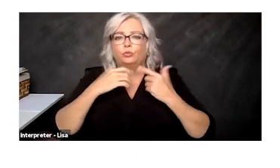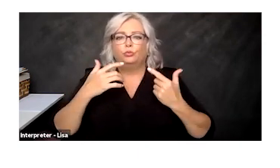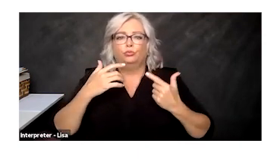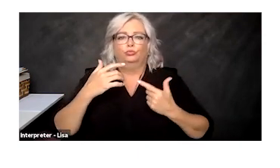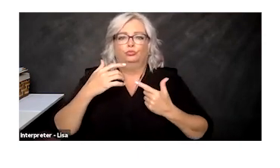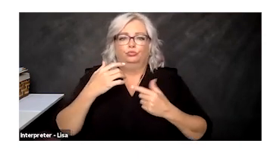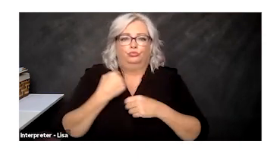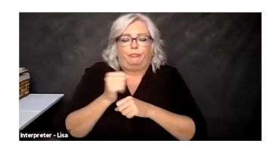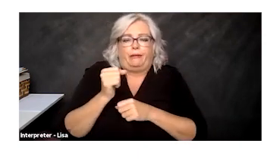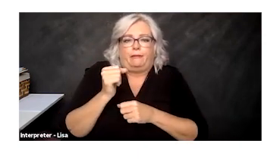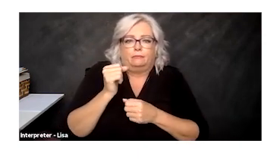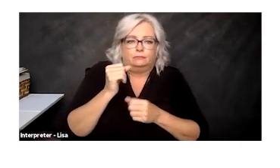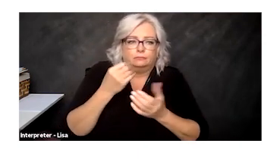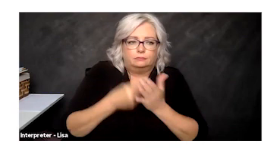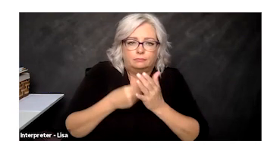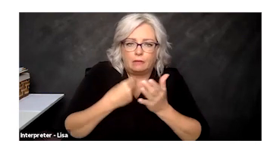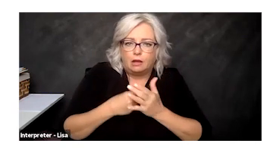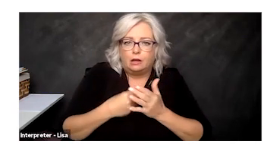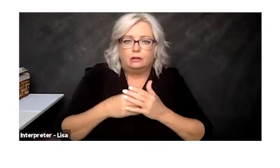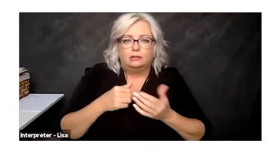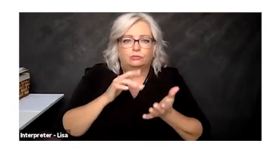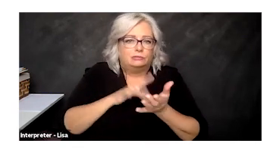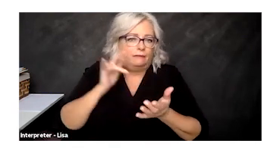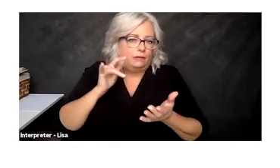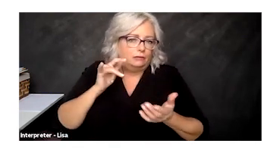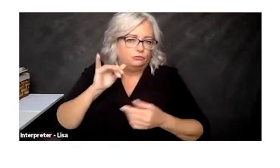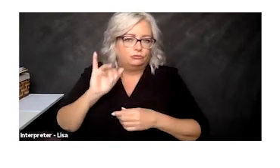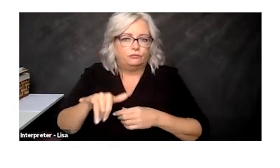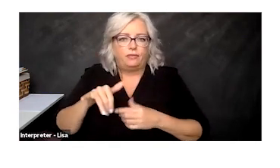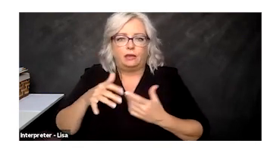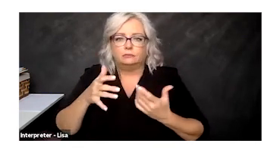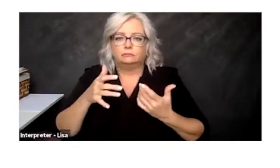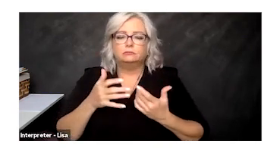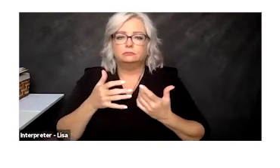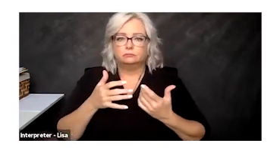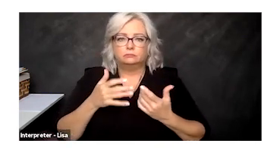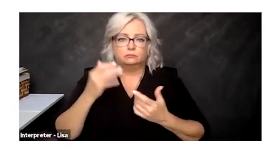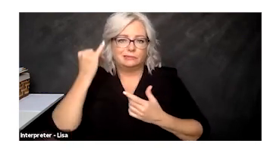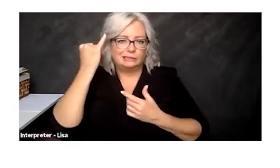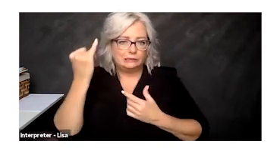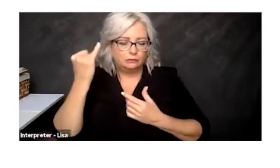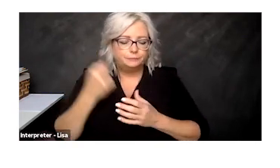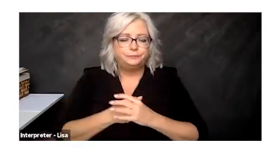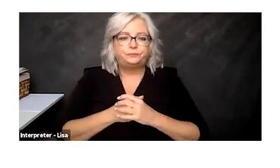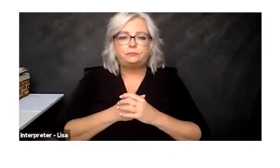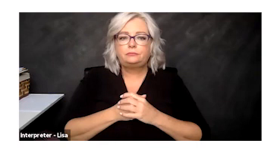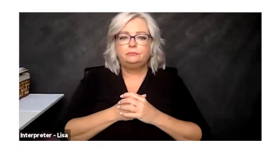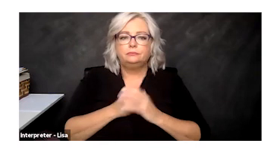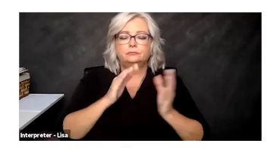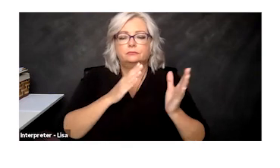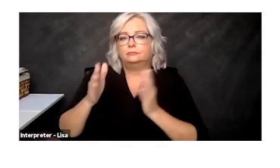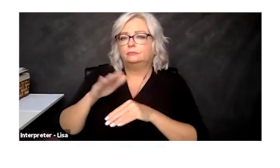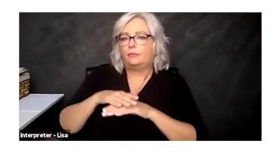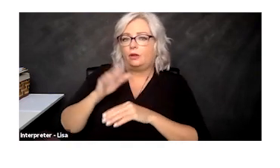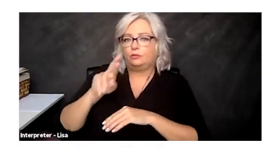or to give an impression of progressivism or activism. And then the image on the right, we